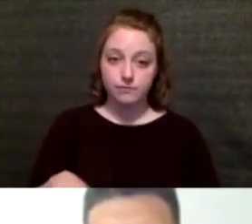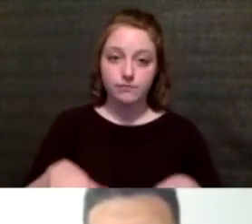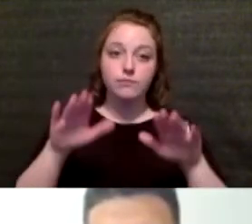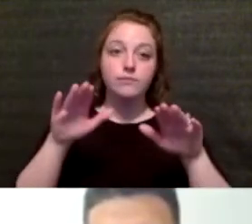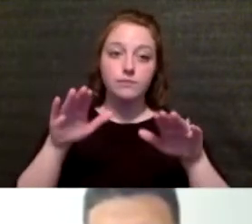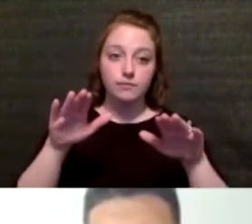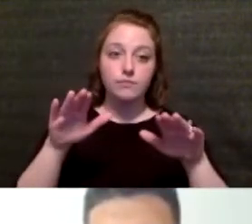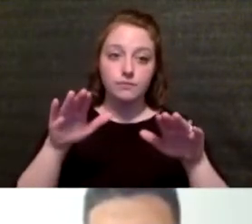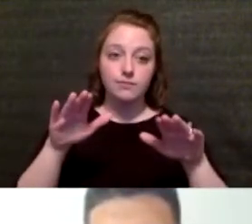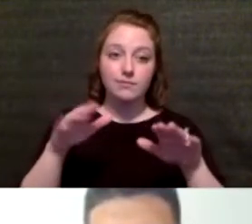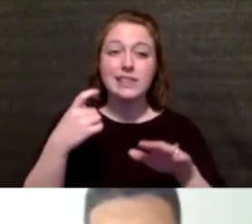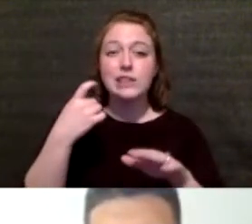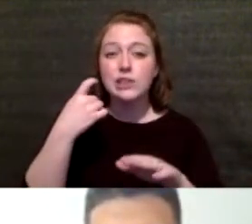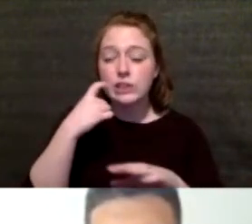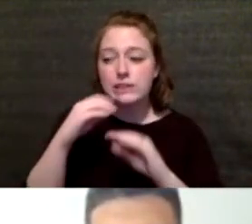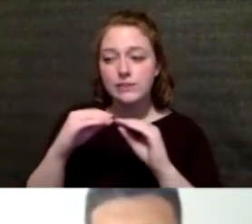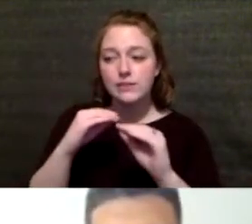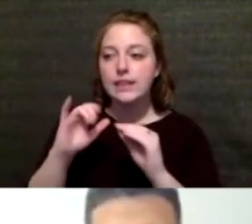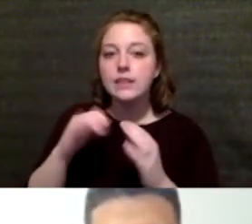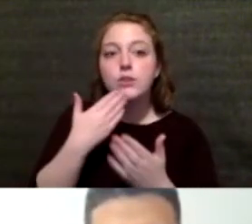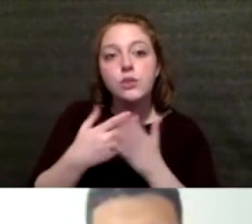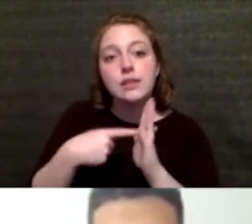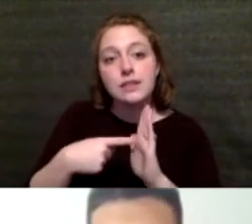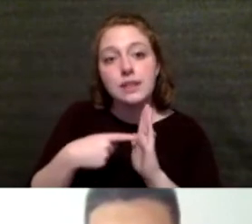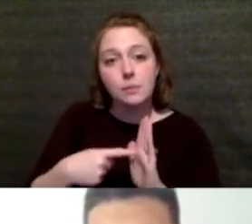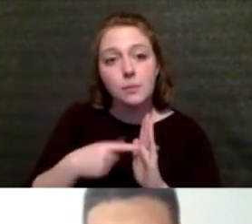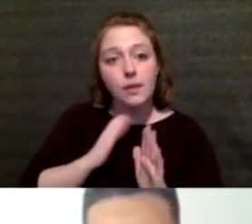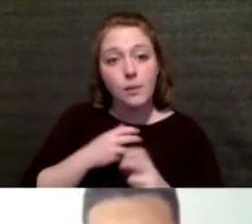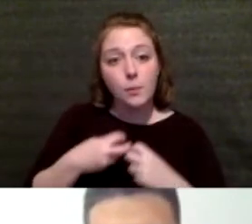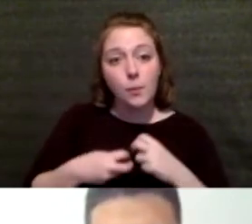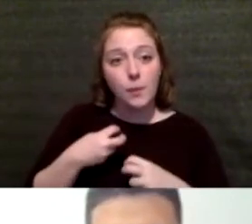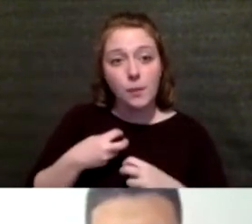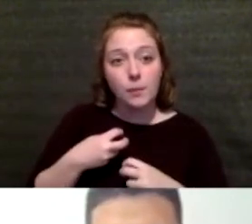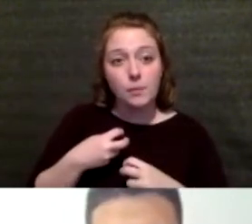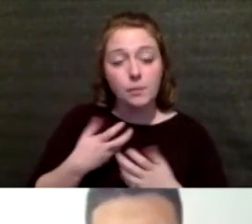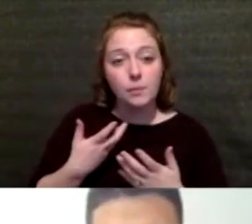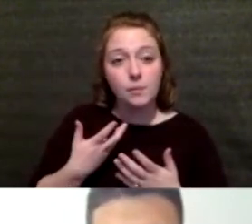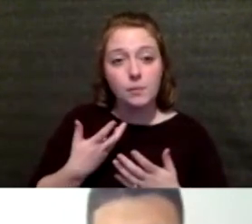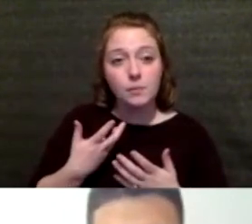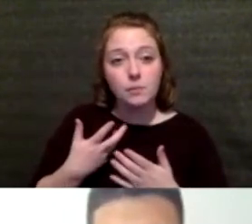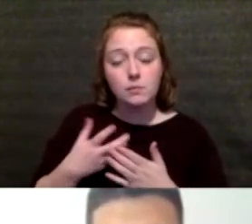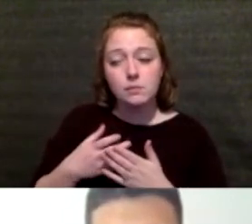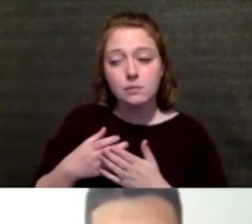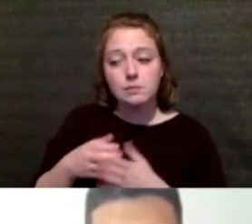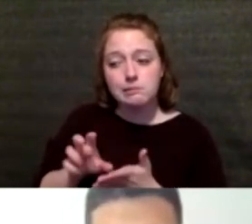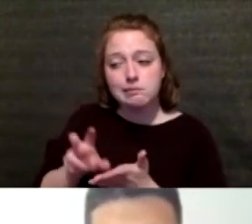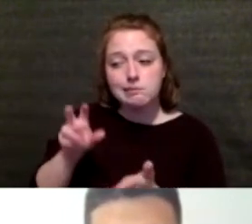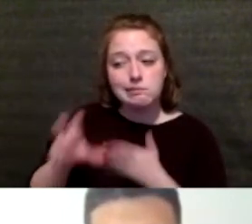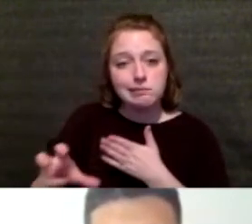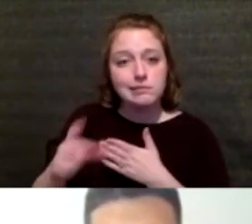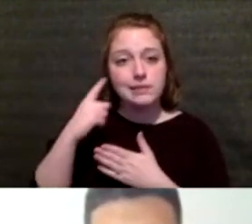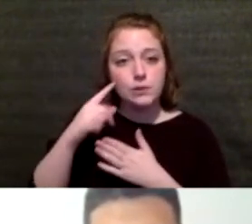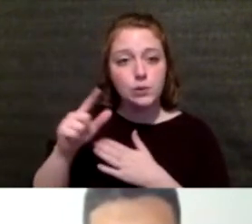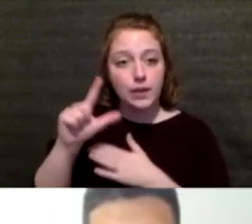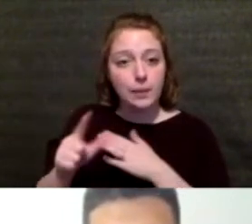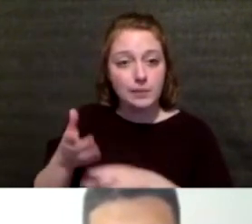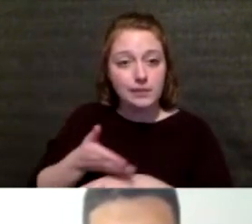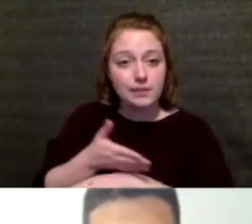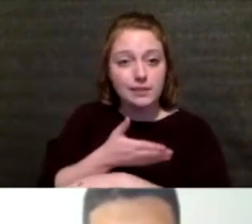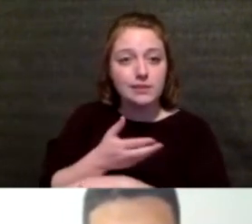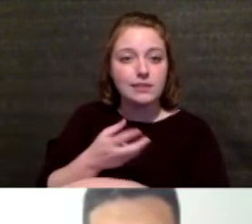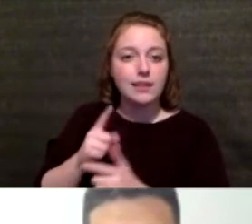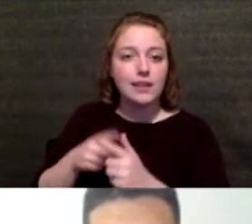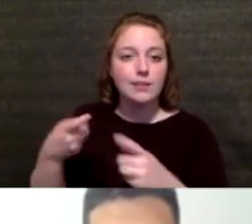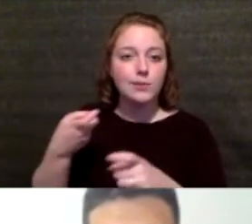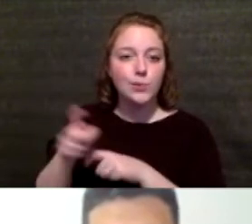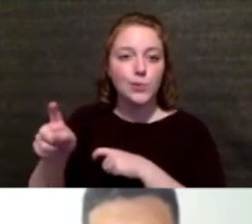had just, I mean, that's a good example of our issues. They had invested heavily into the library and it was flooded,